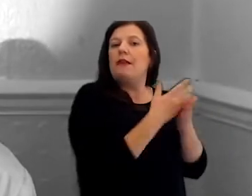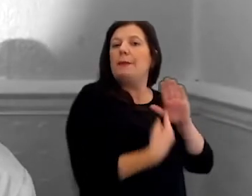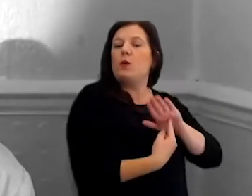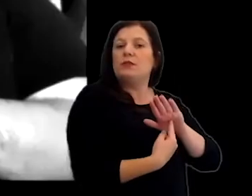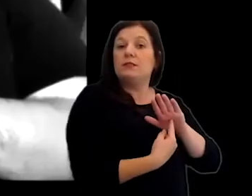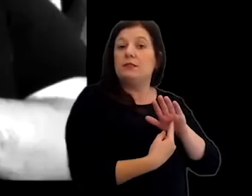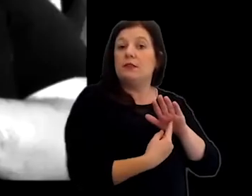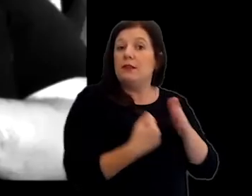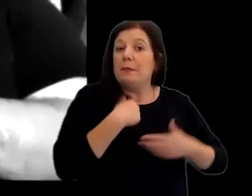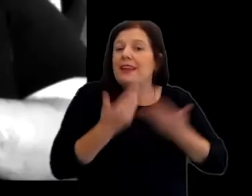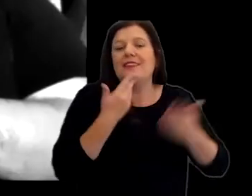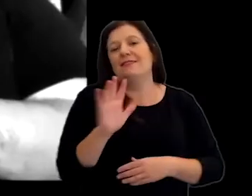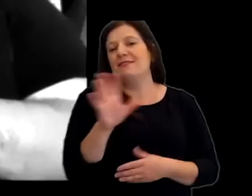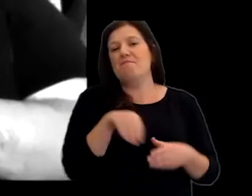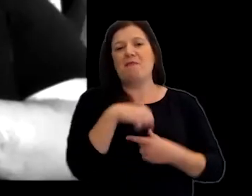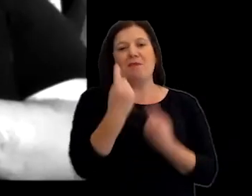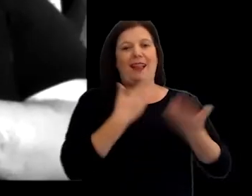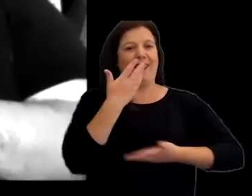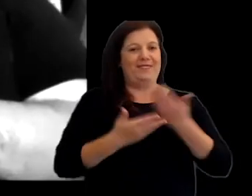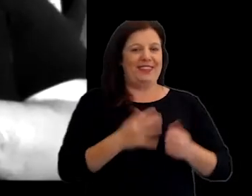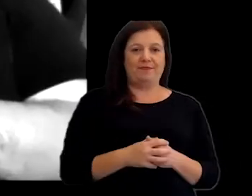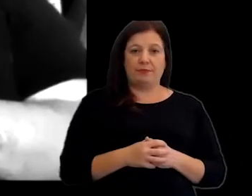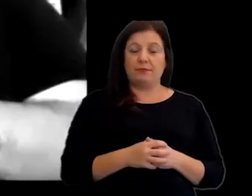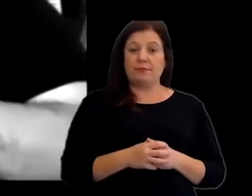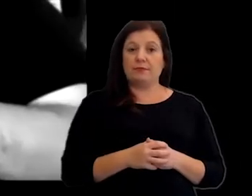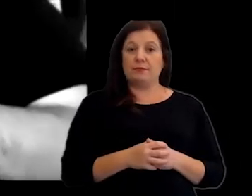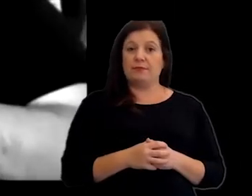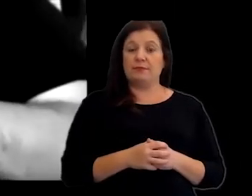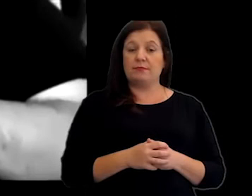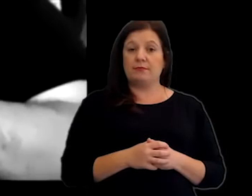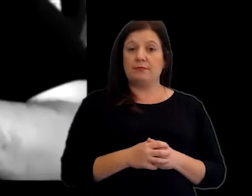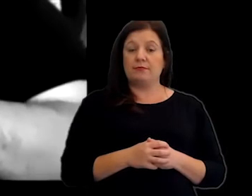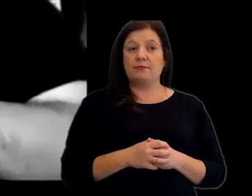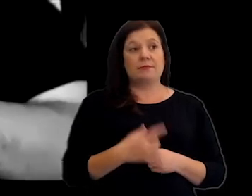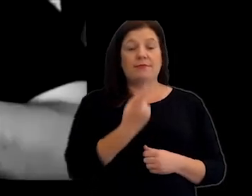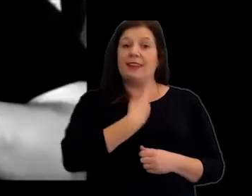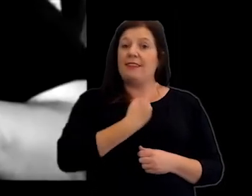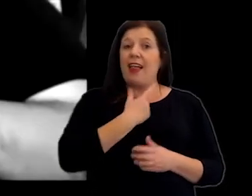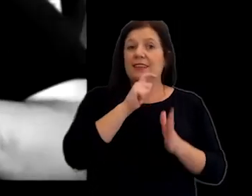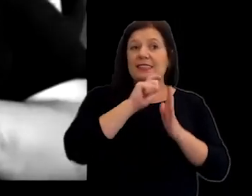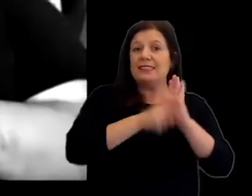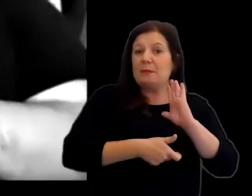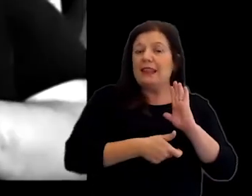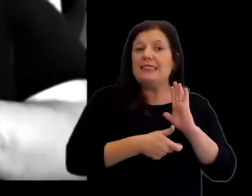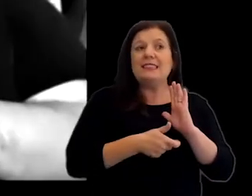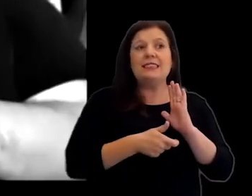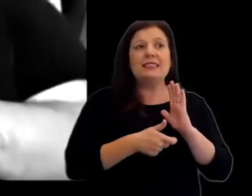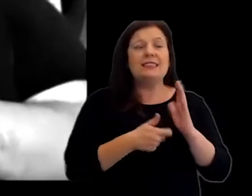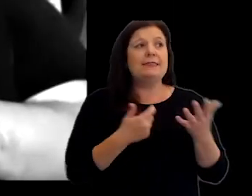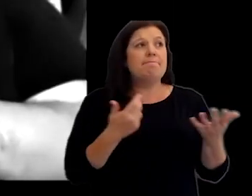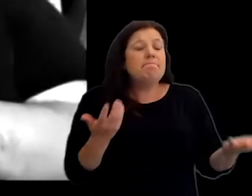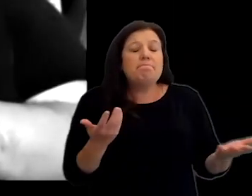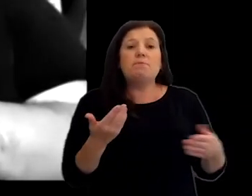for it. It gives me an escape from my own life, having a disability